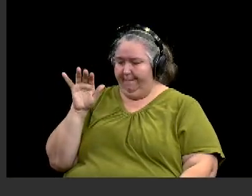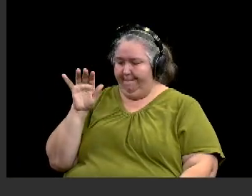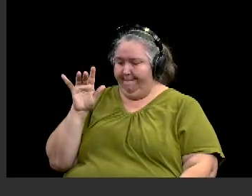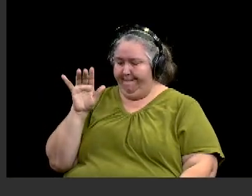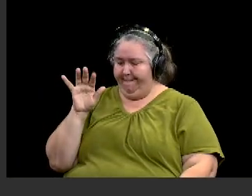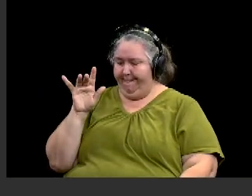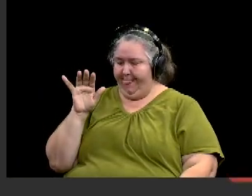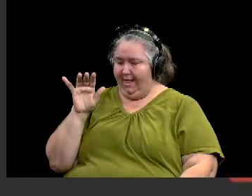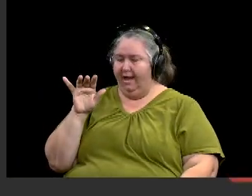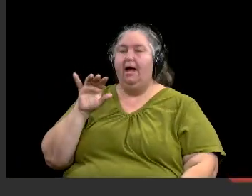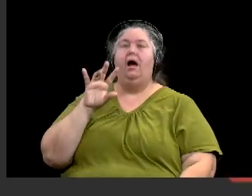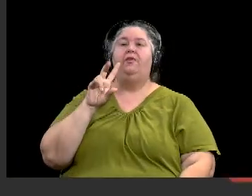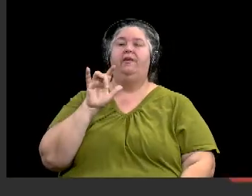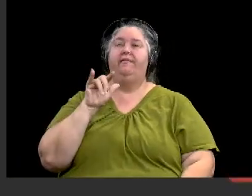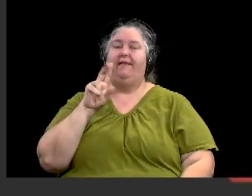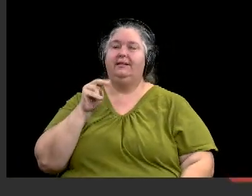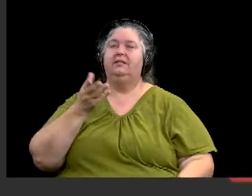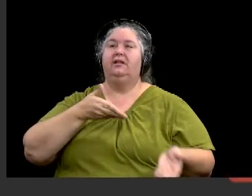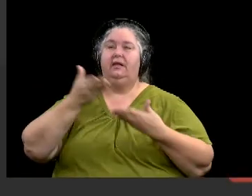coming to Hillcrest and Ascension.